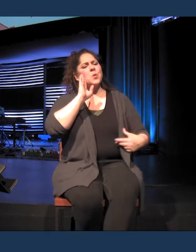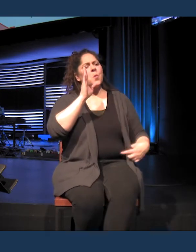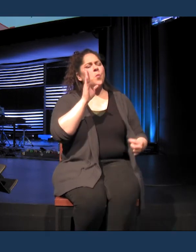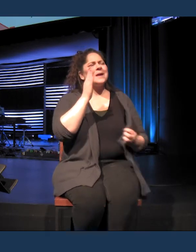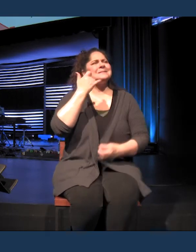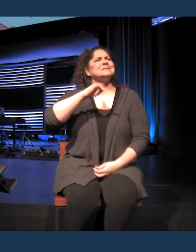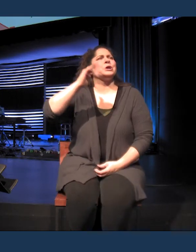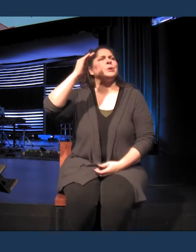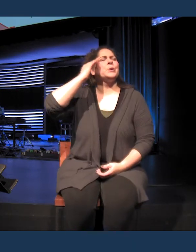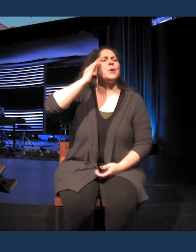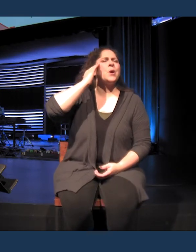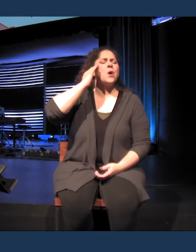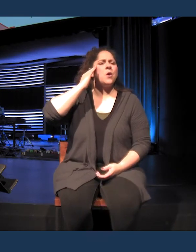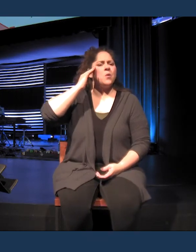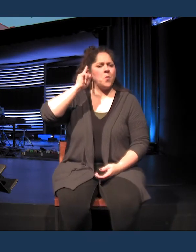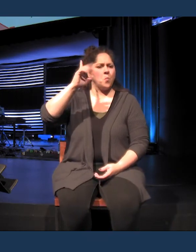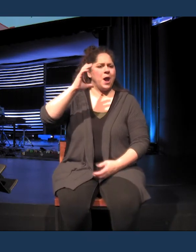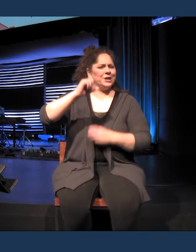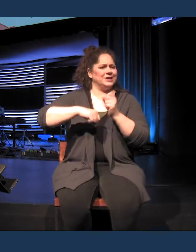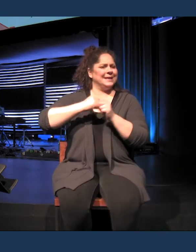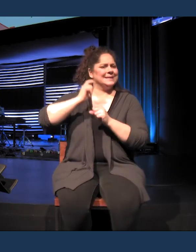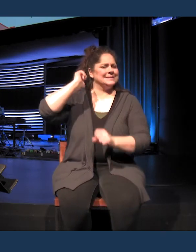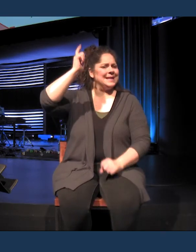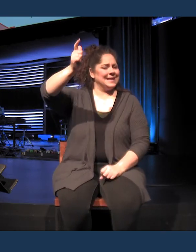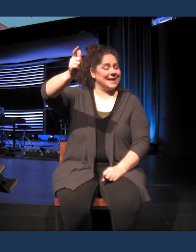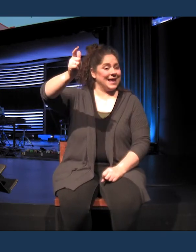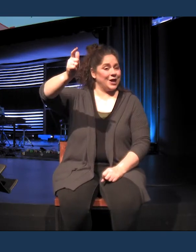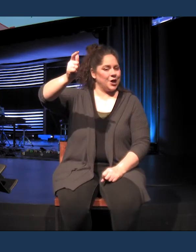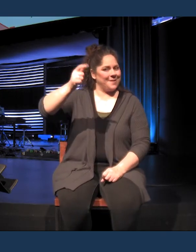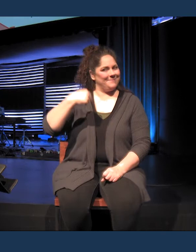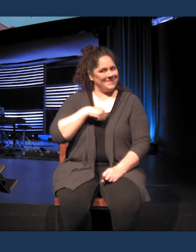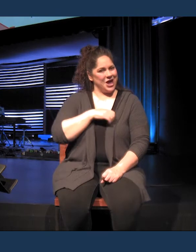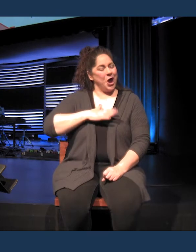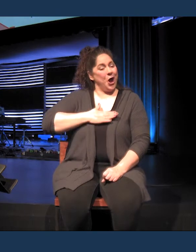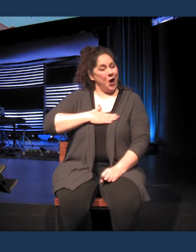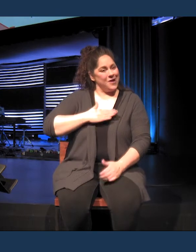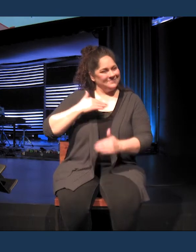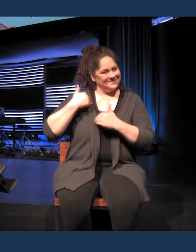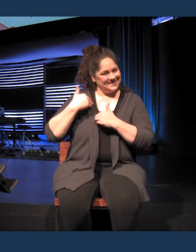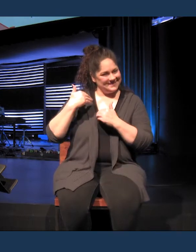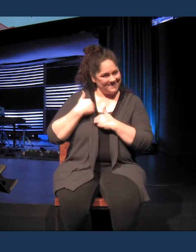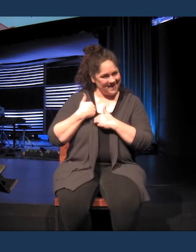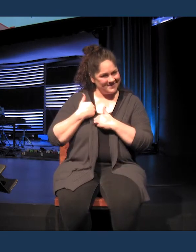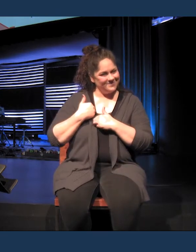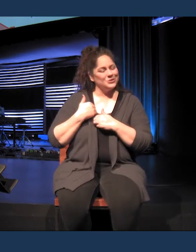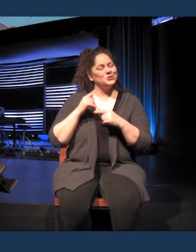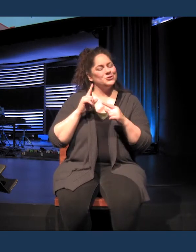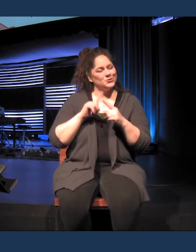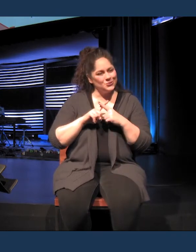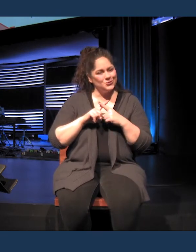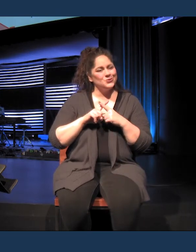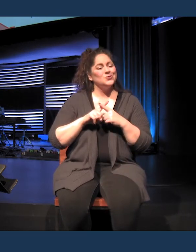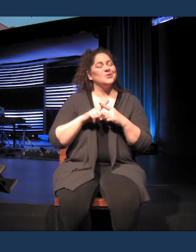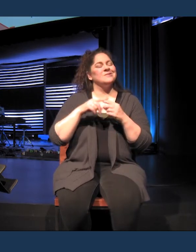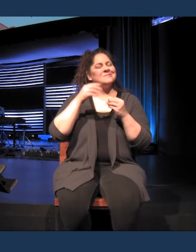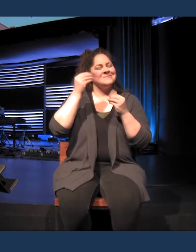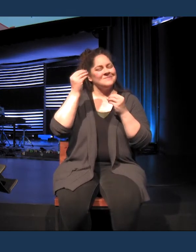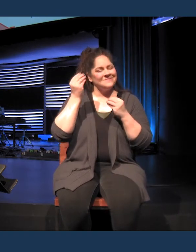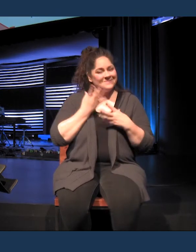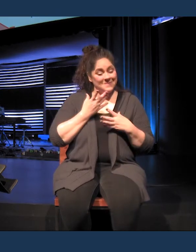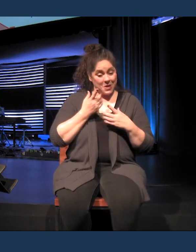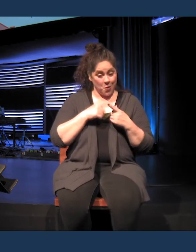100 years from now, unless we take this Great Commission and continue this same